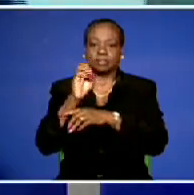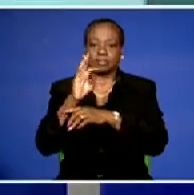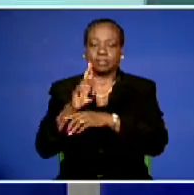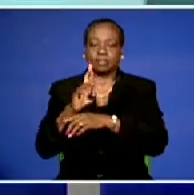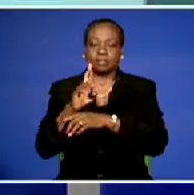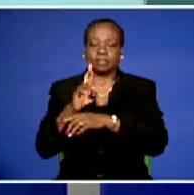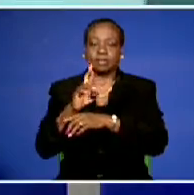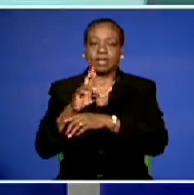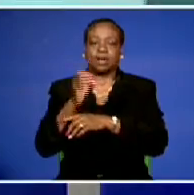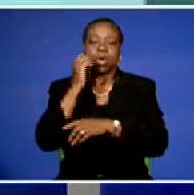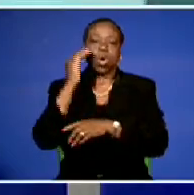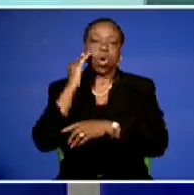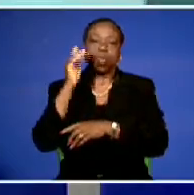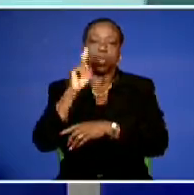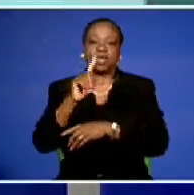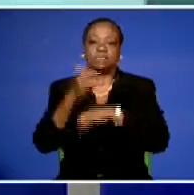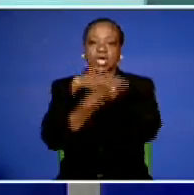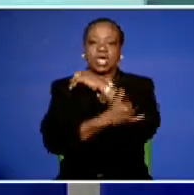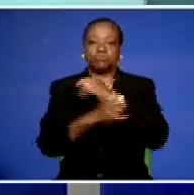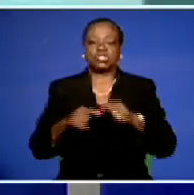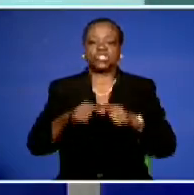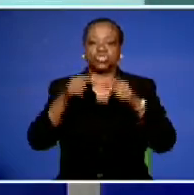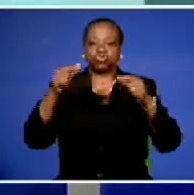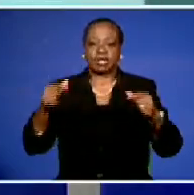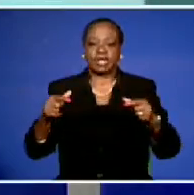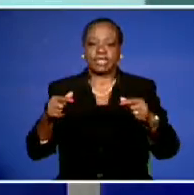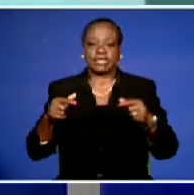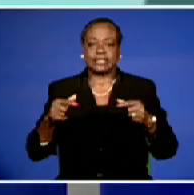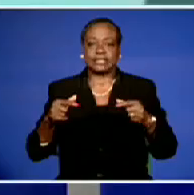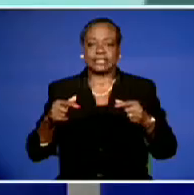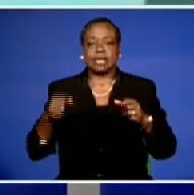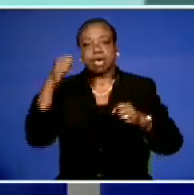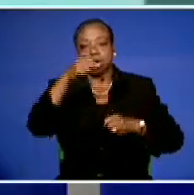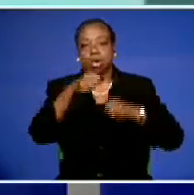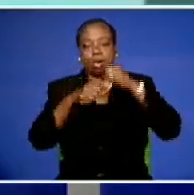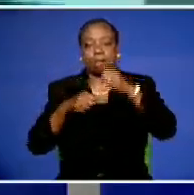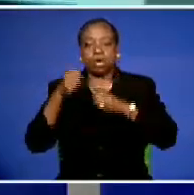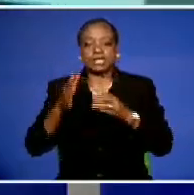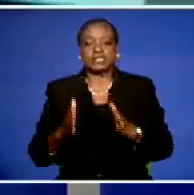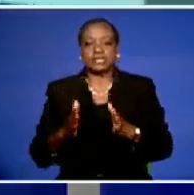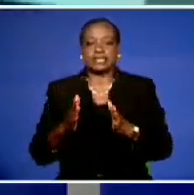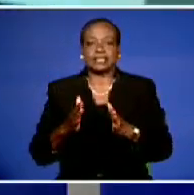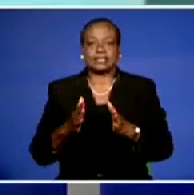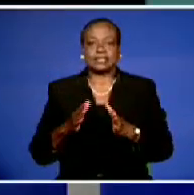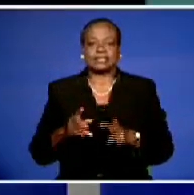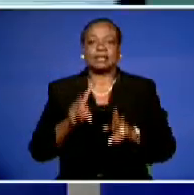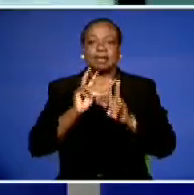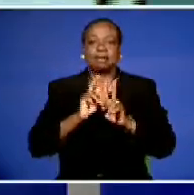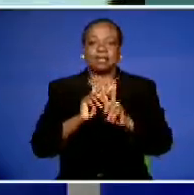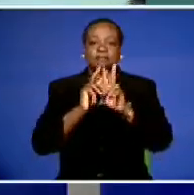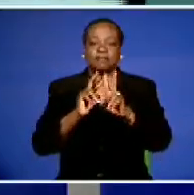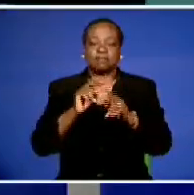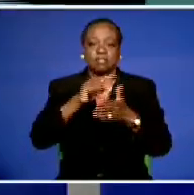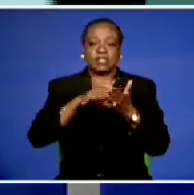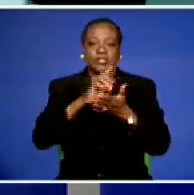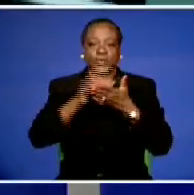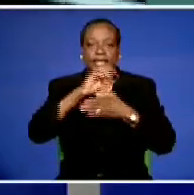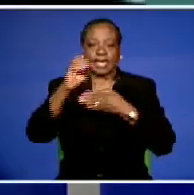home, one of the country's greatest sporting icons laid to rest over the weekend. For more on that, here's Charles